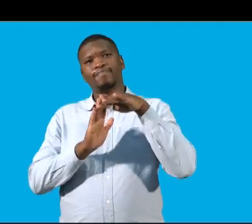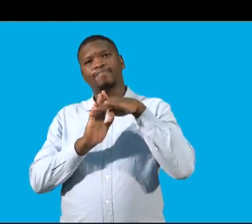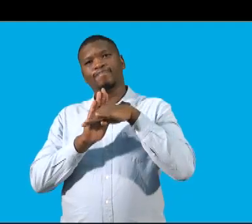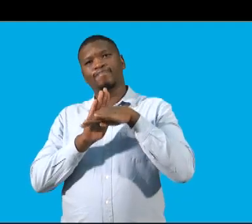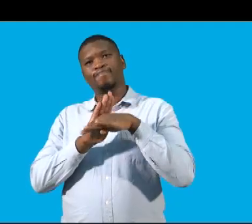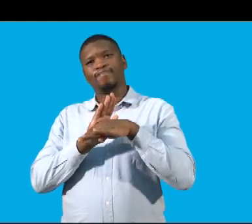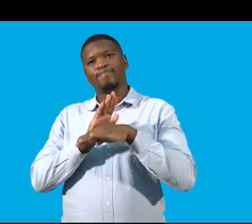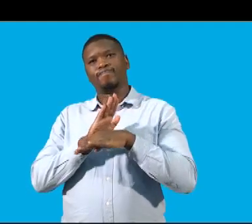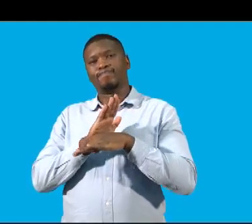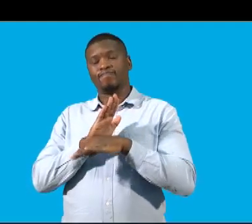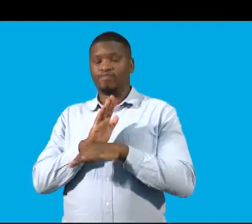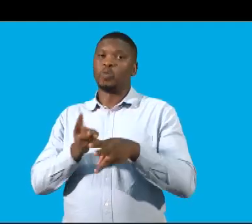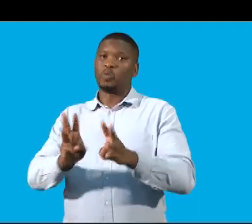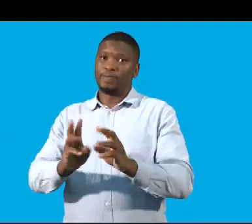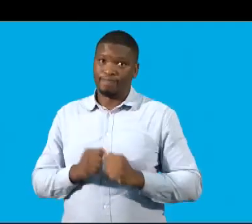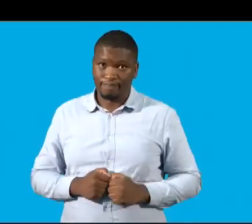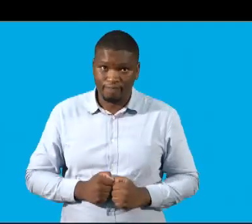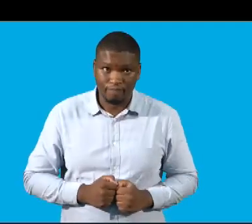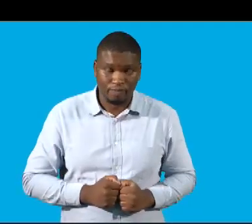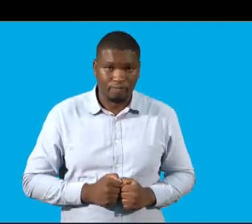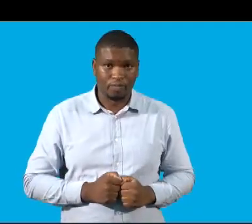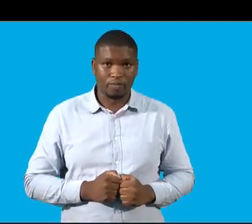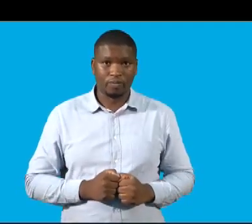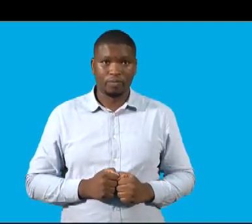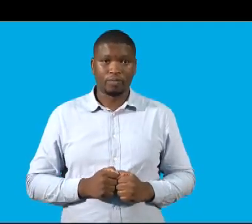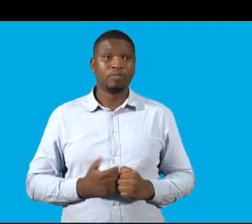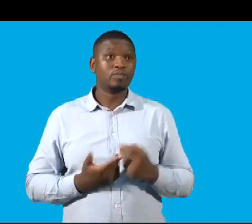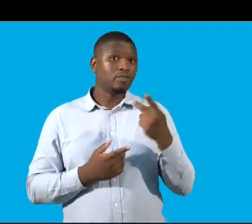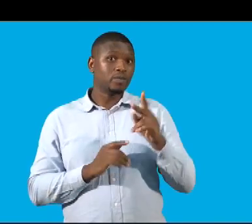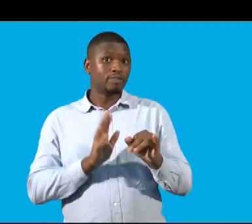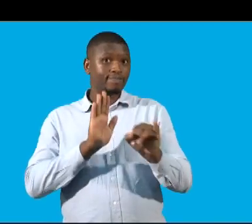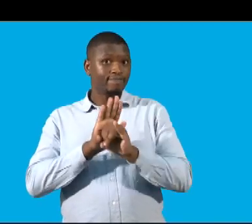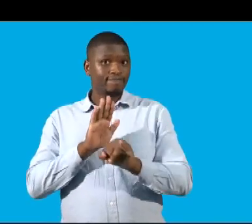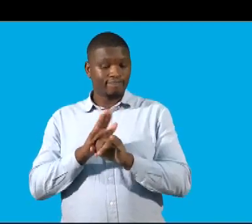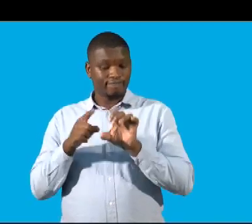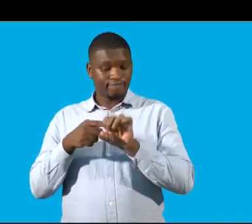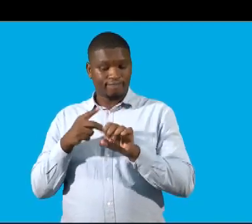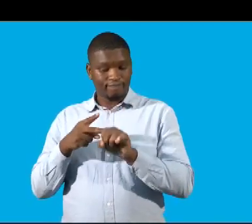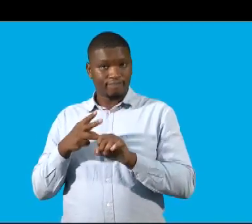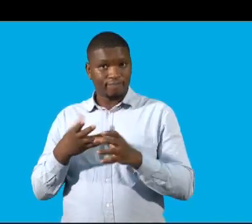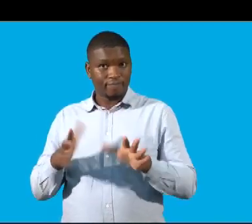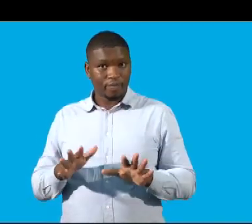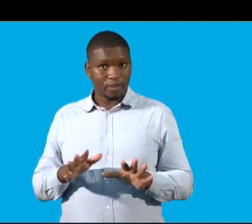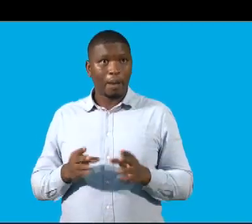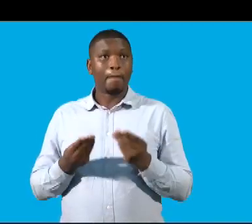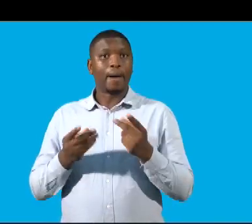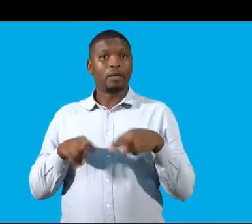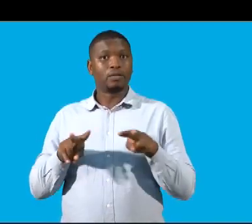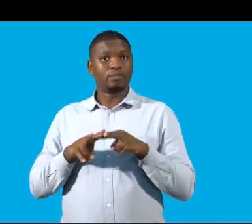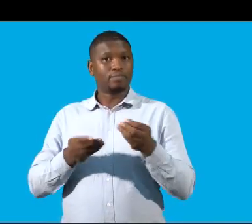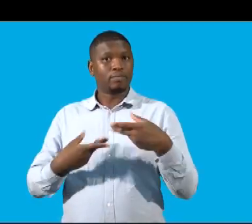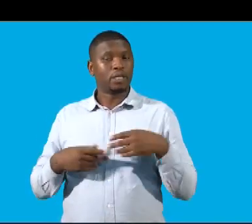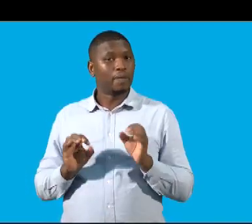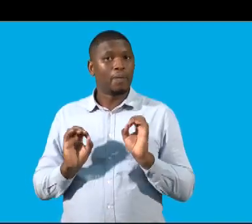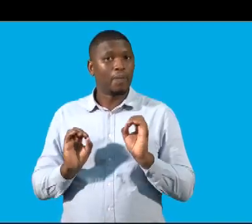using the reducing balance method. So I hope you noticed here that there were no